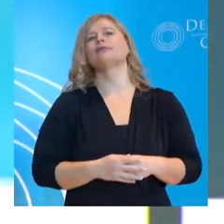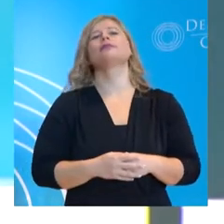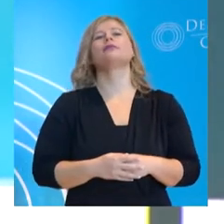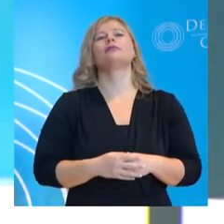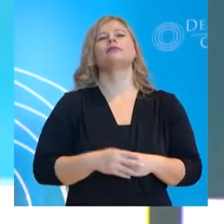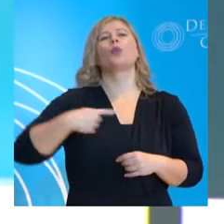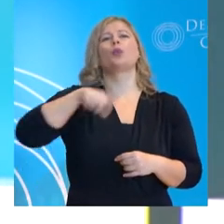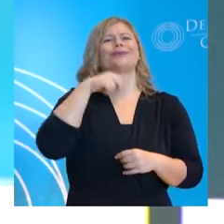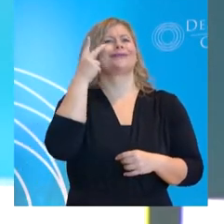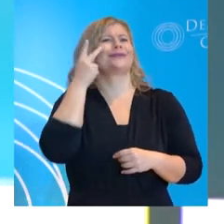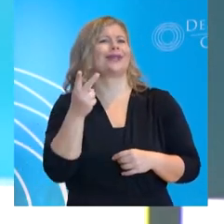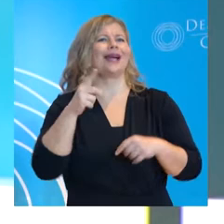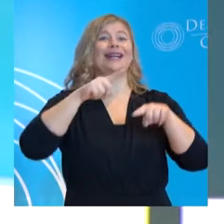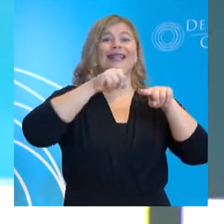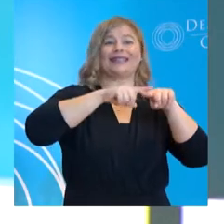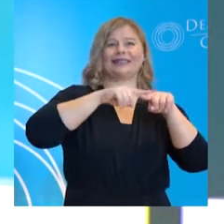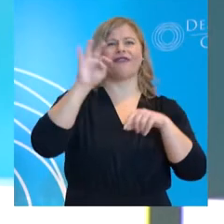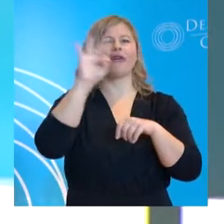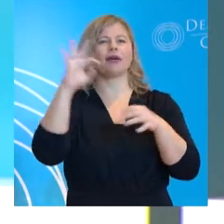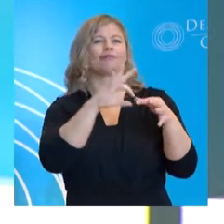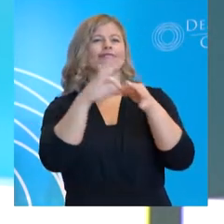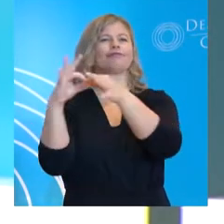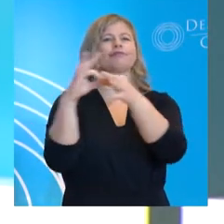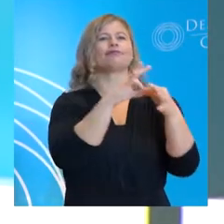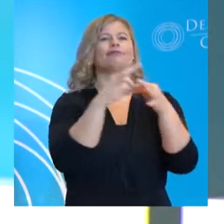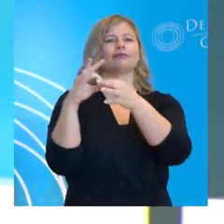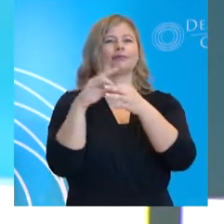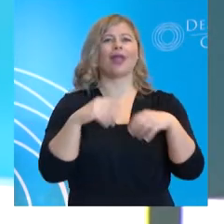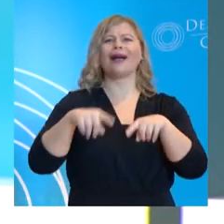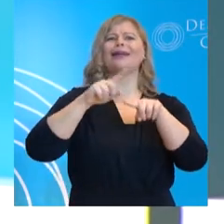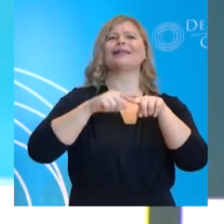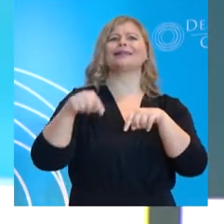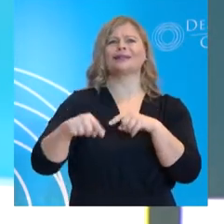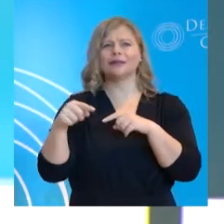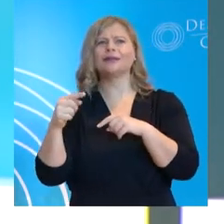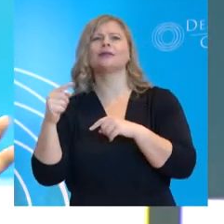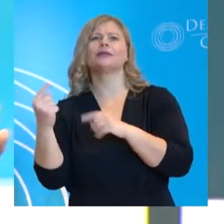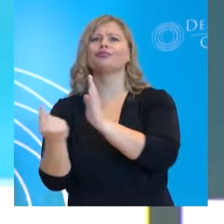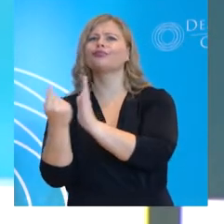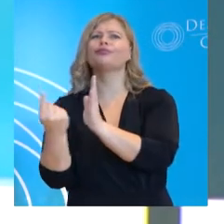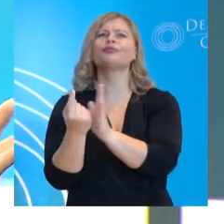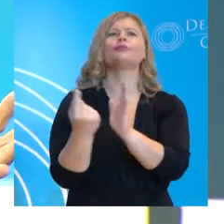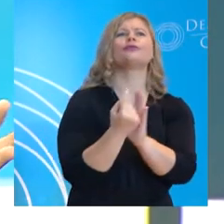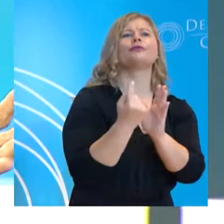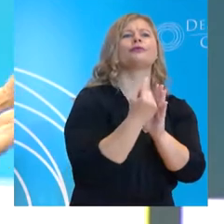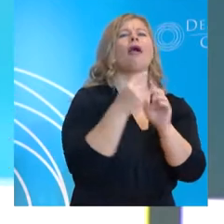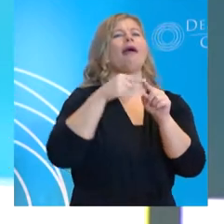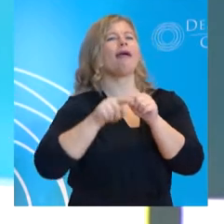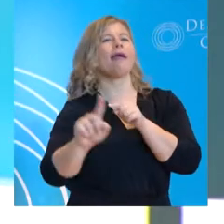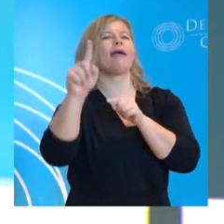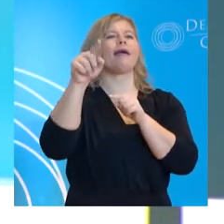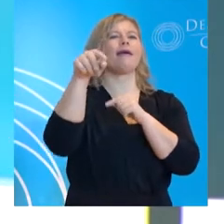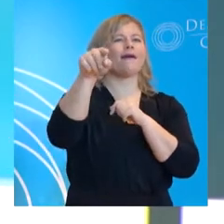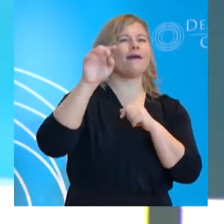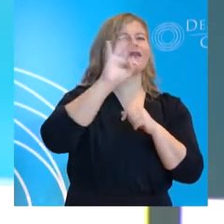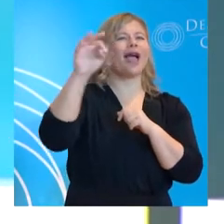a longstanding strategic partnership with France, which essentially goes back centuries.